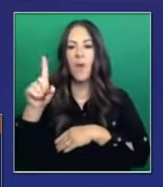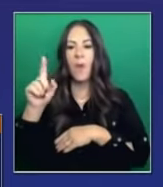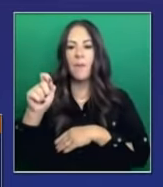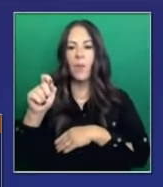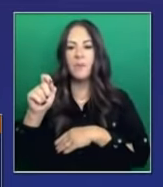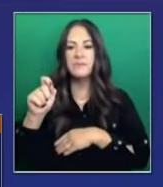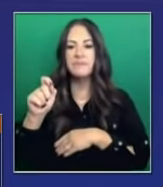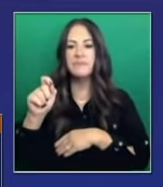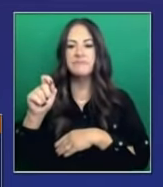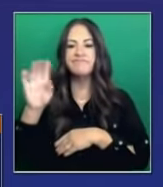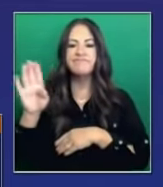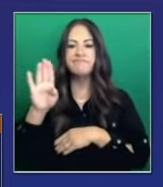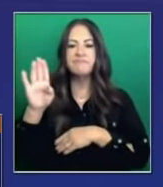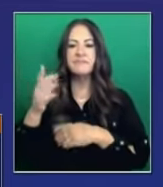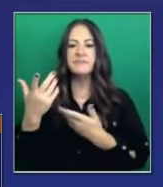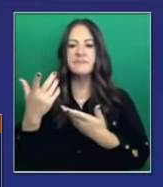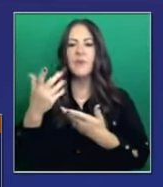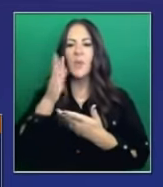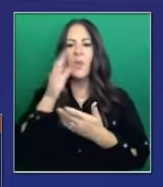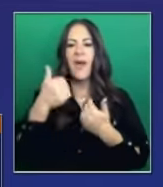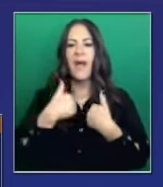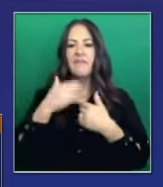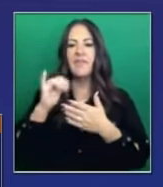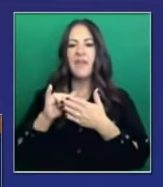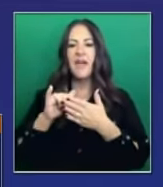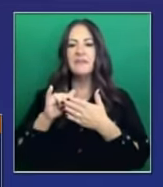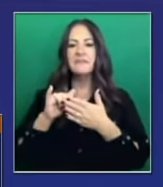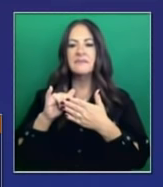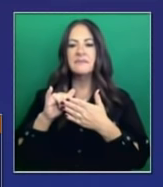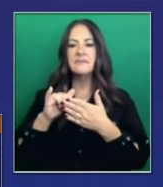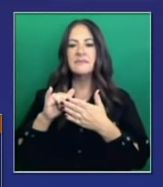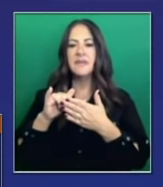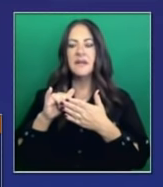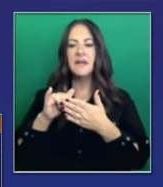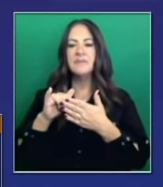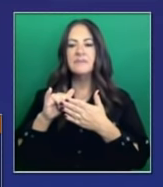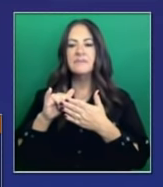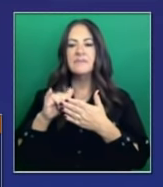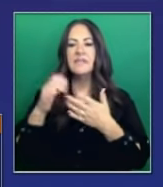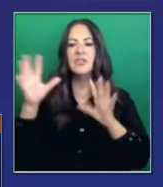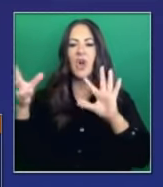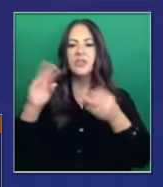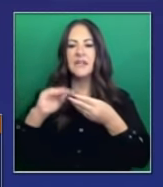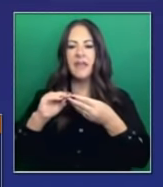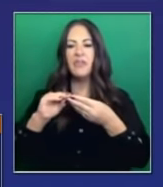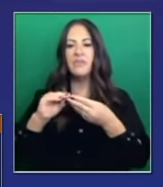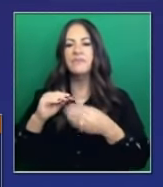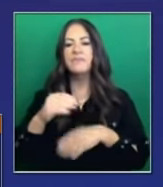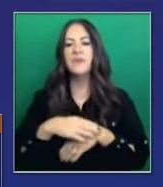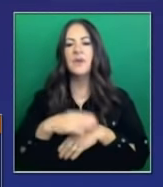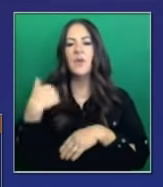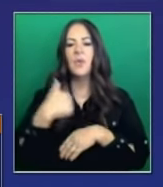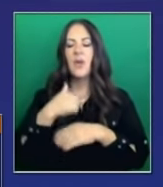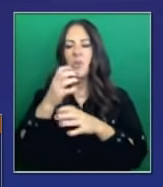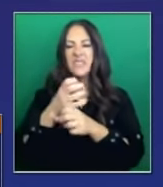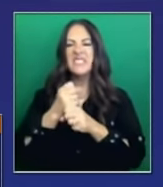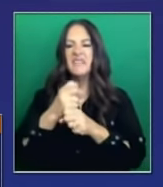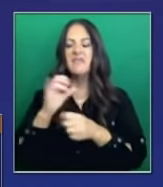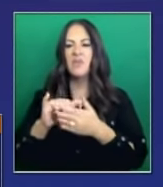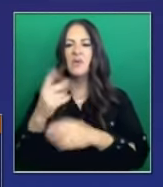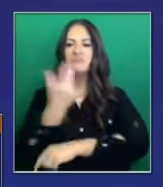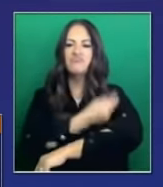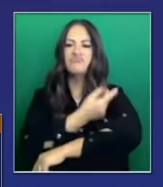order, which people are placing now at the county level, 327,600 in for delivery next week. So you combine